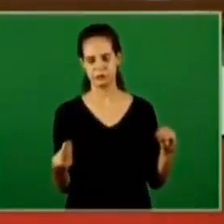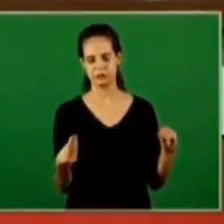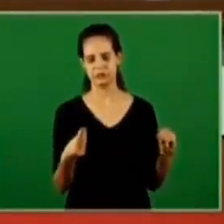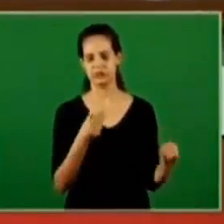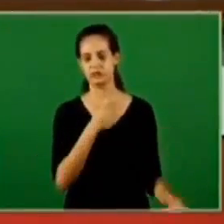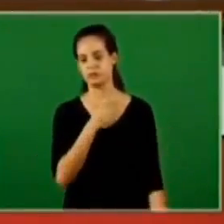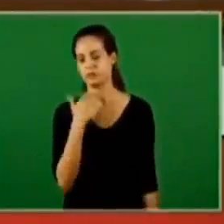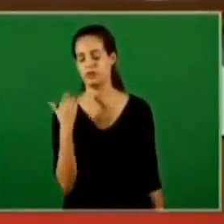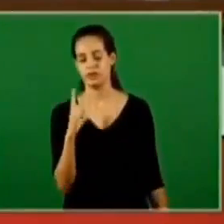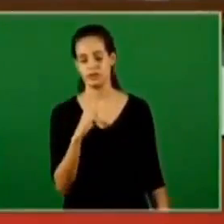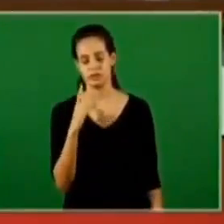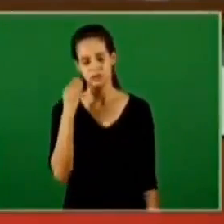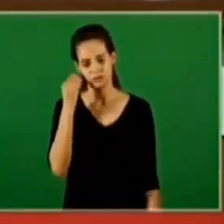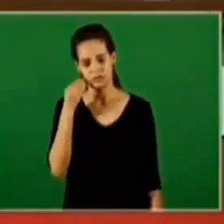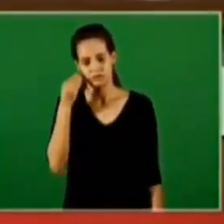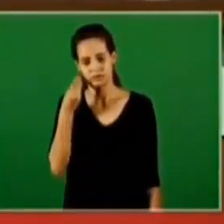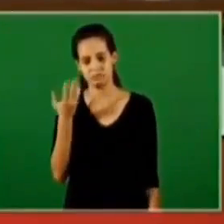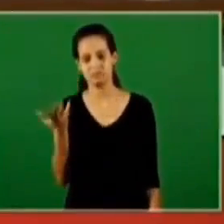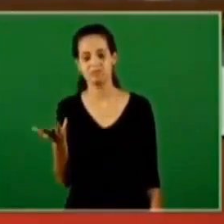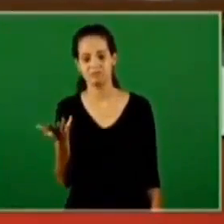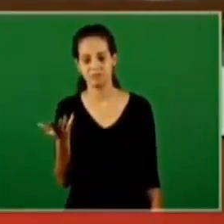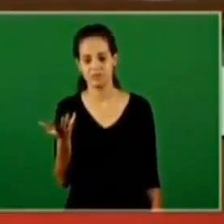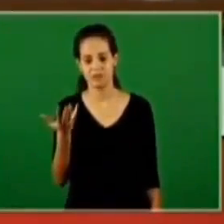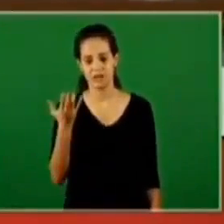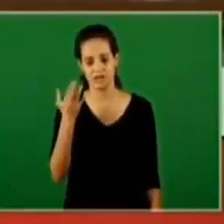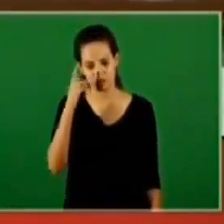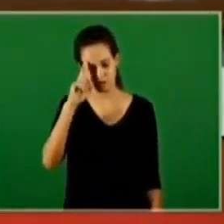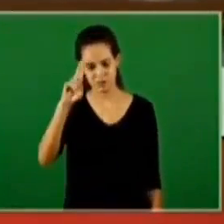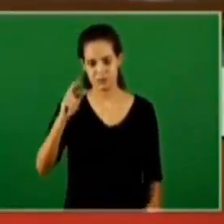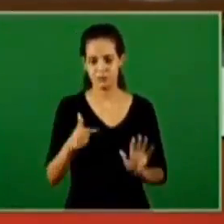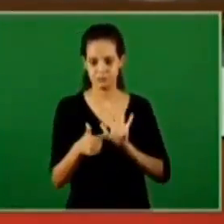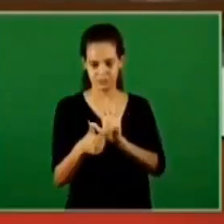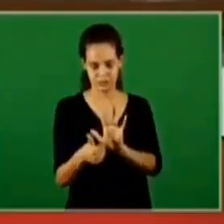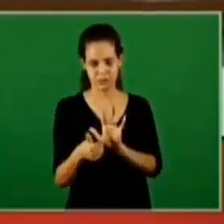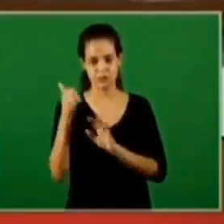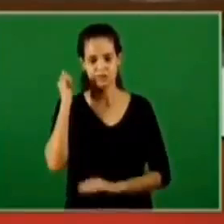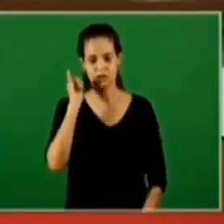didn't survive. There was an experience.